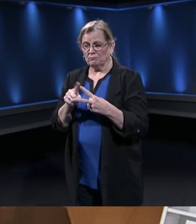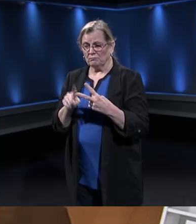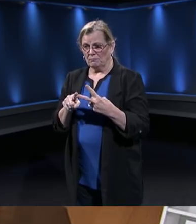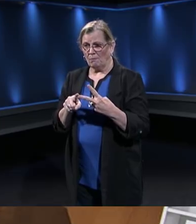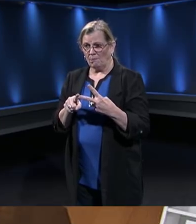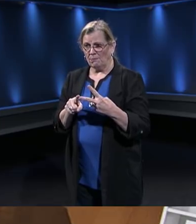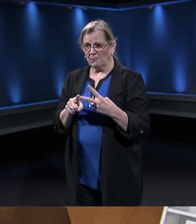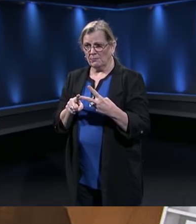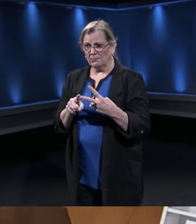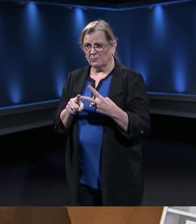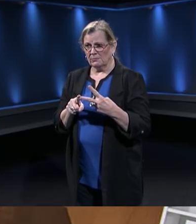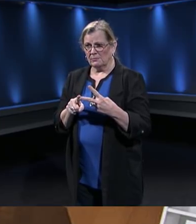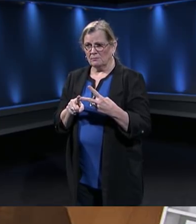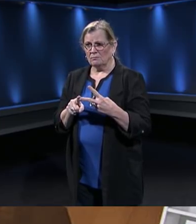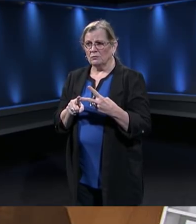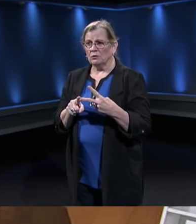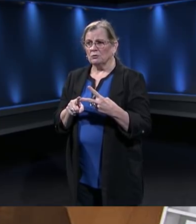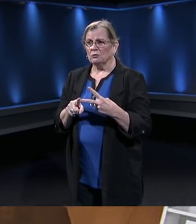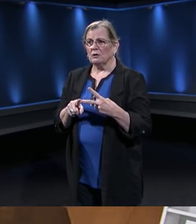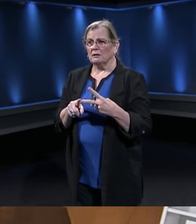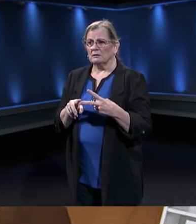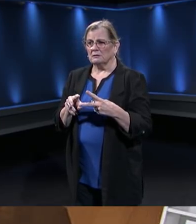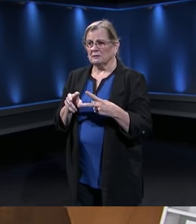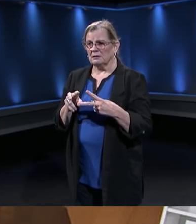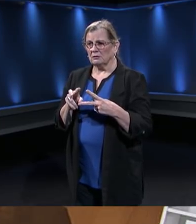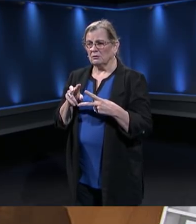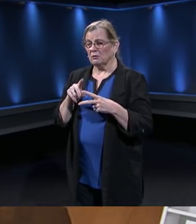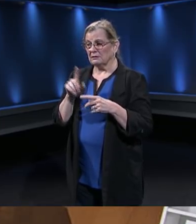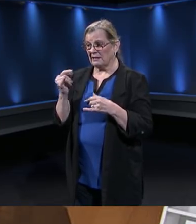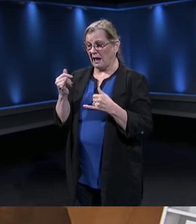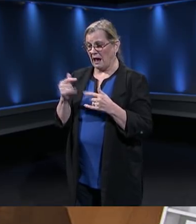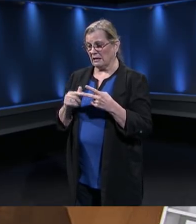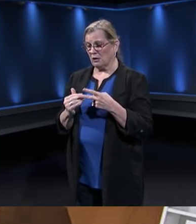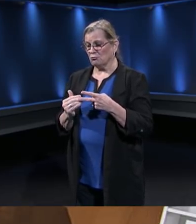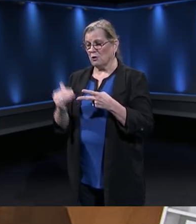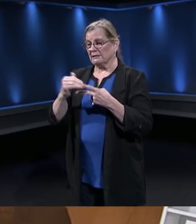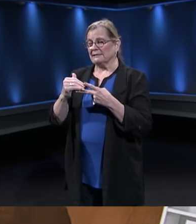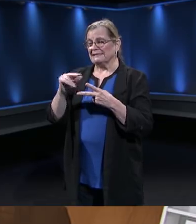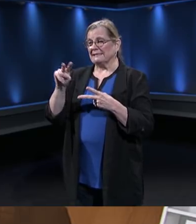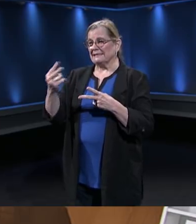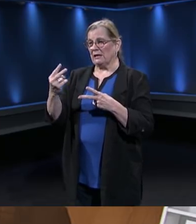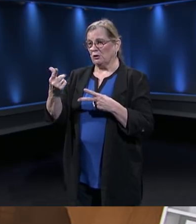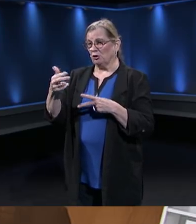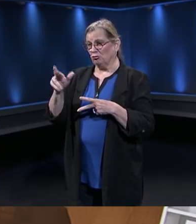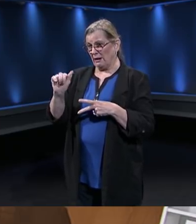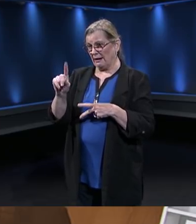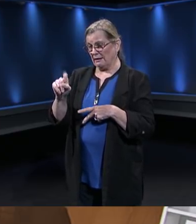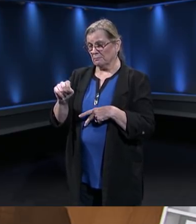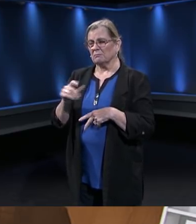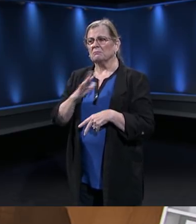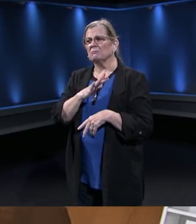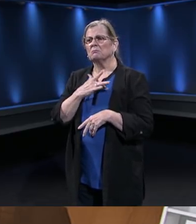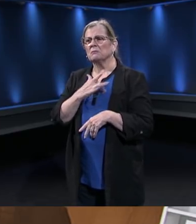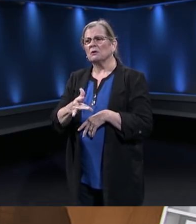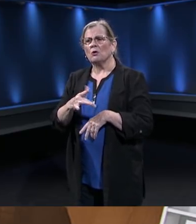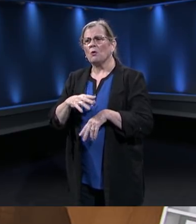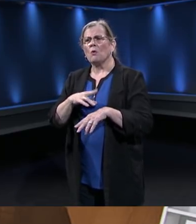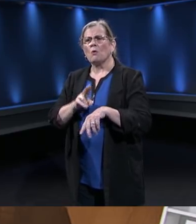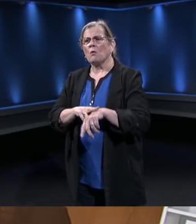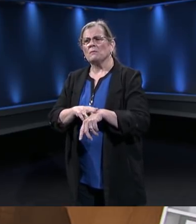second grade kids. And in a normal time, they're going to have a COGAT test